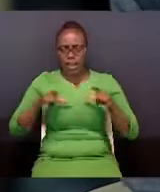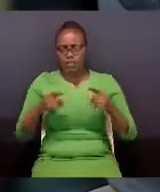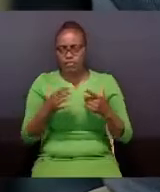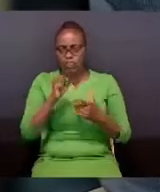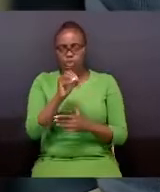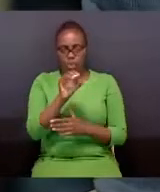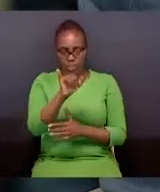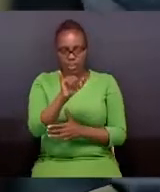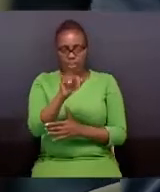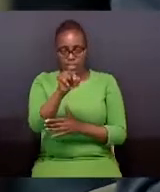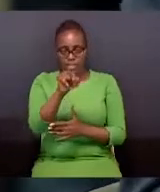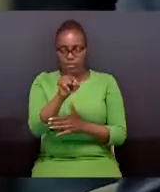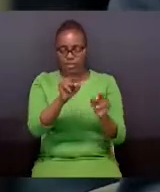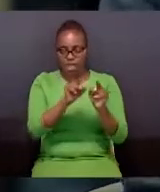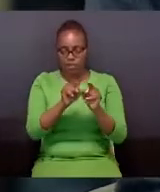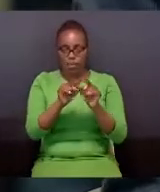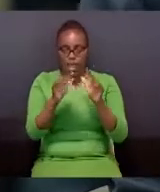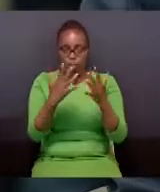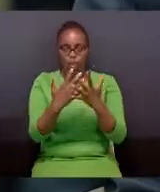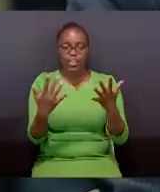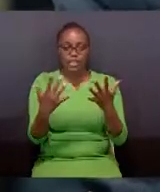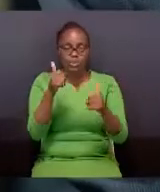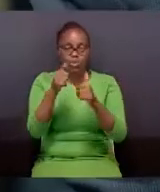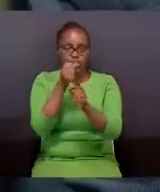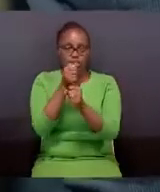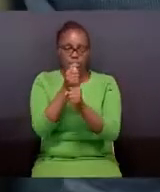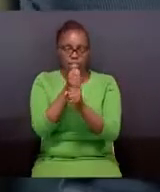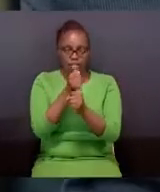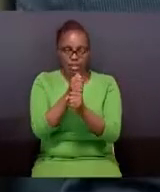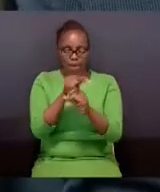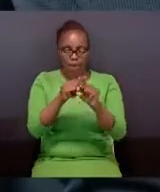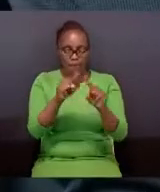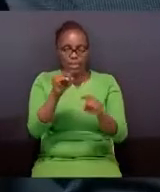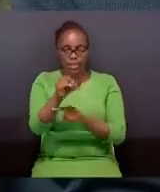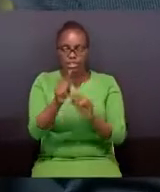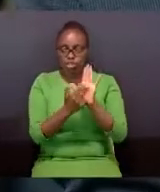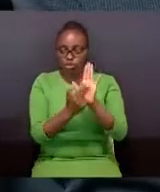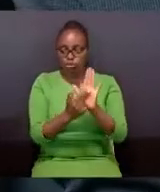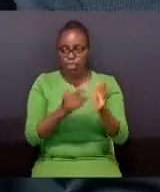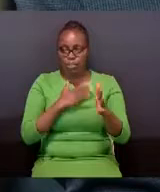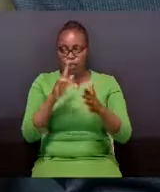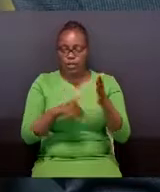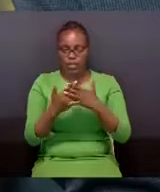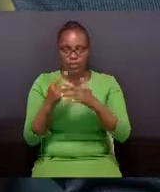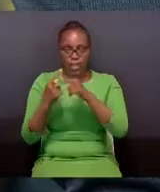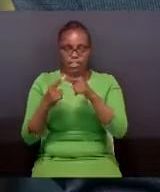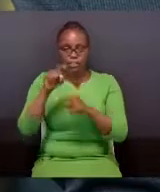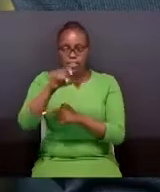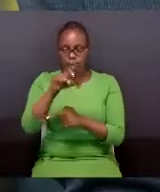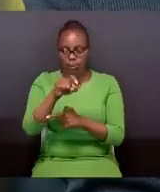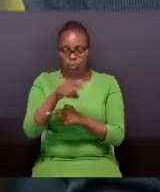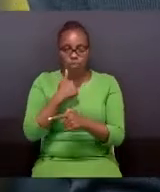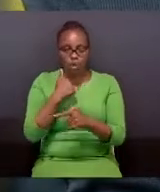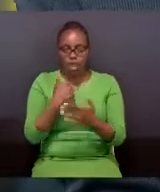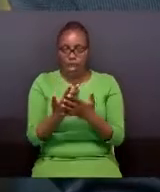So that's the kind of thing. So, but that is showing you that experience should not be